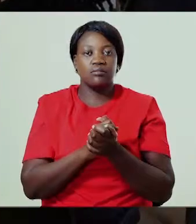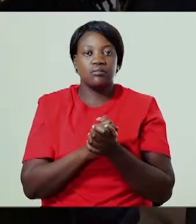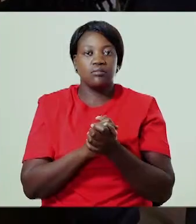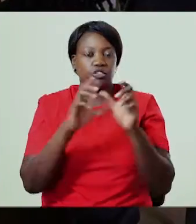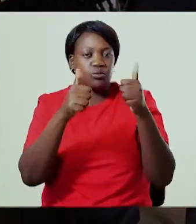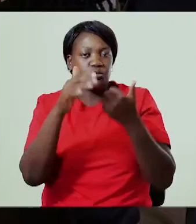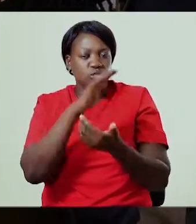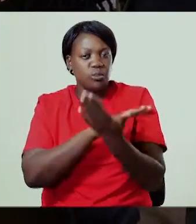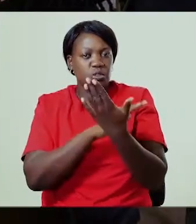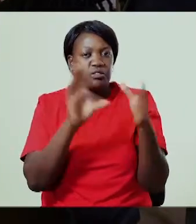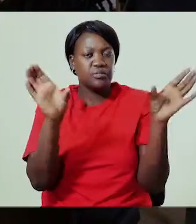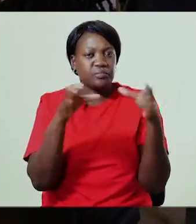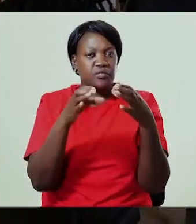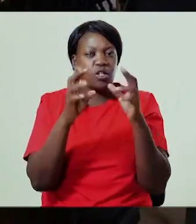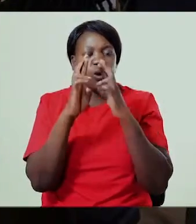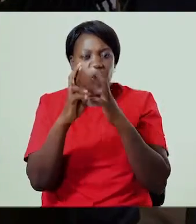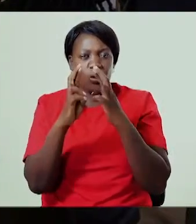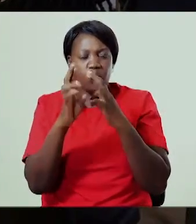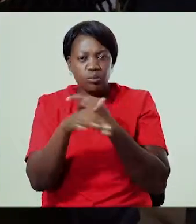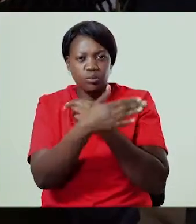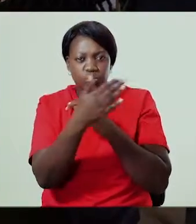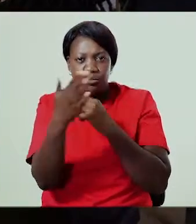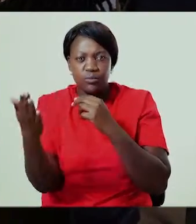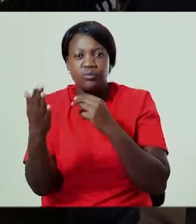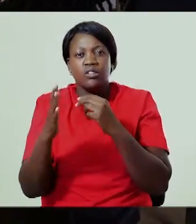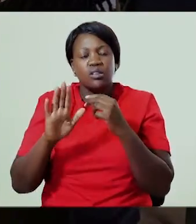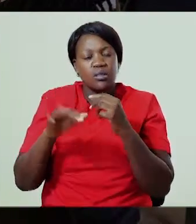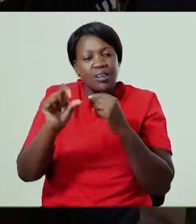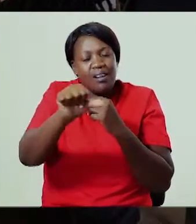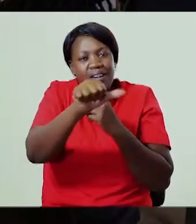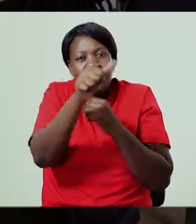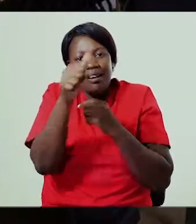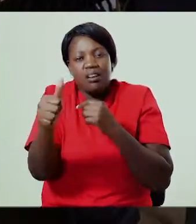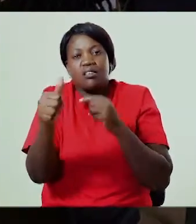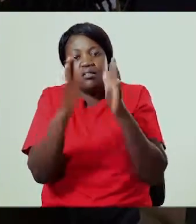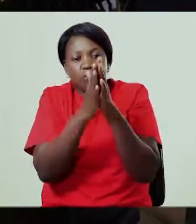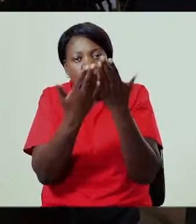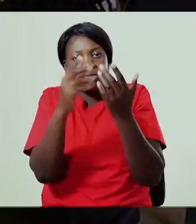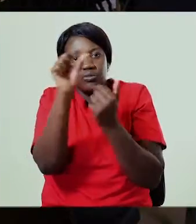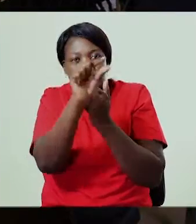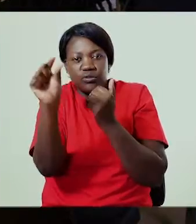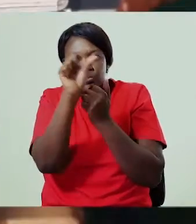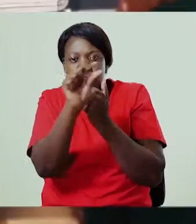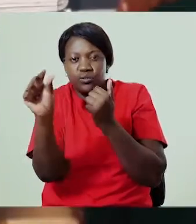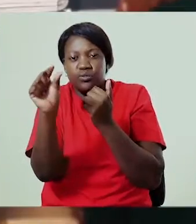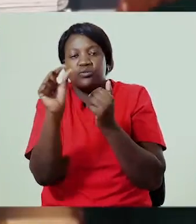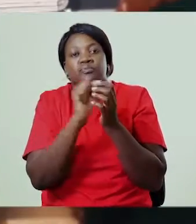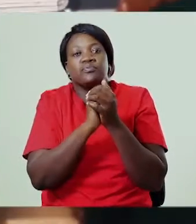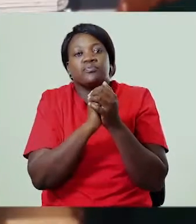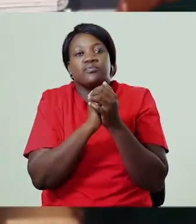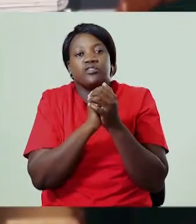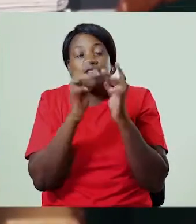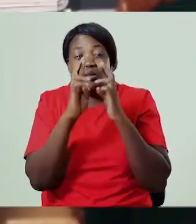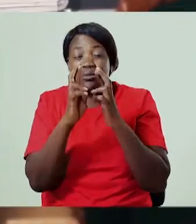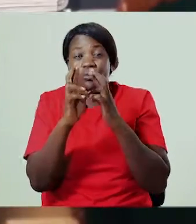Good morning, class. I hope you are all ready to learn about some other literary terms used in literature. I sure